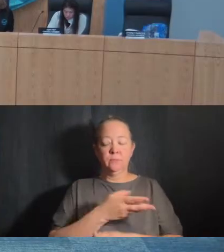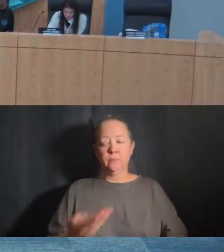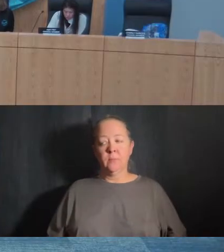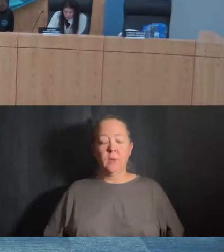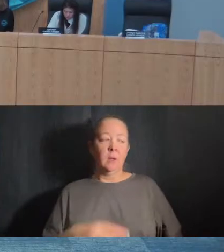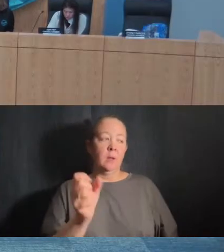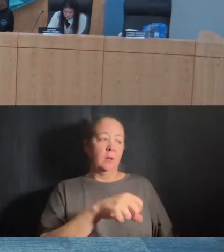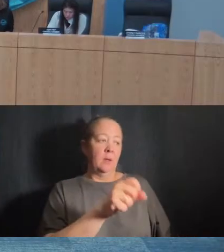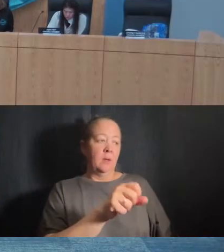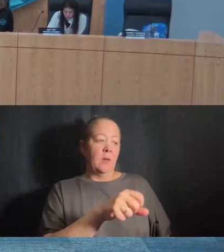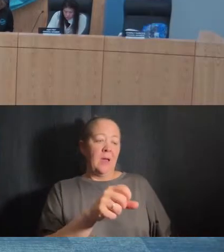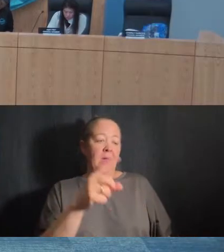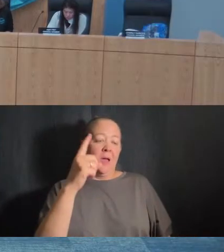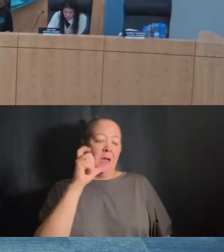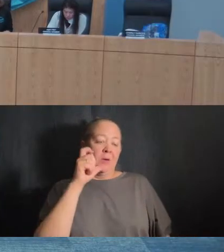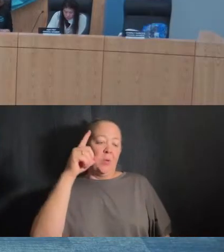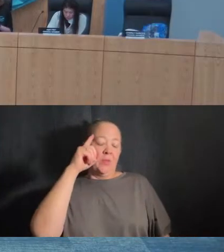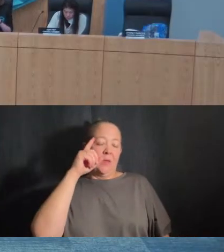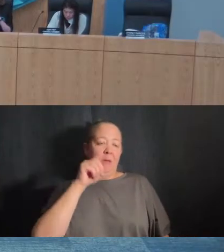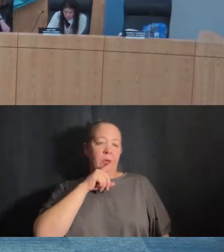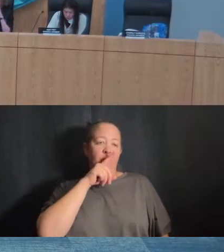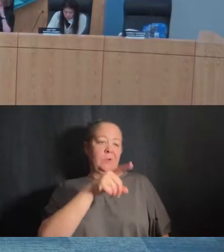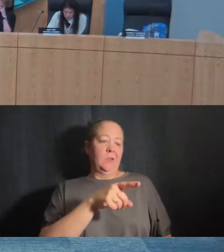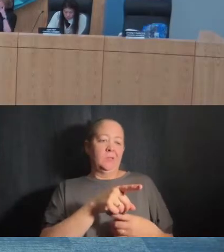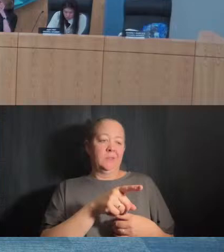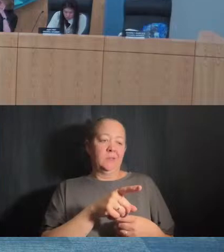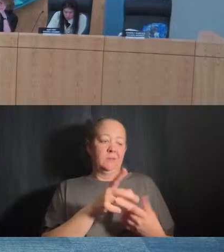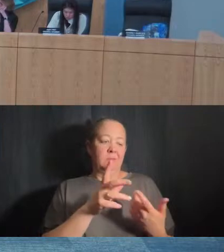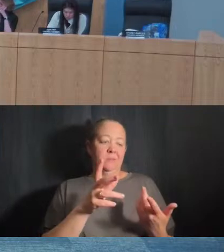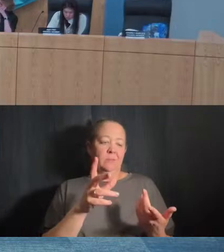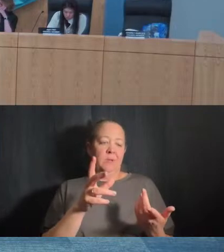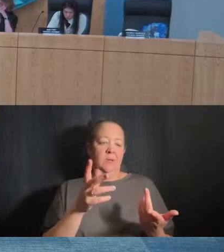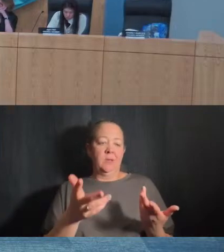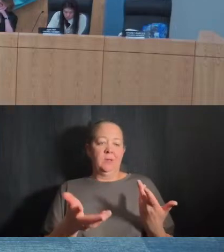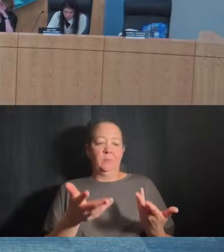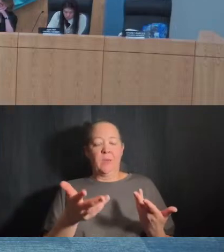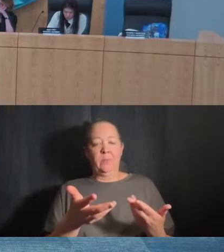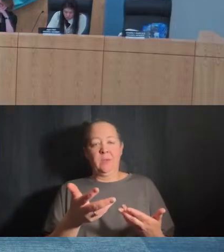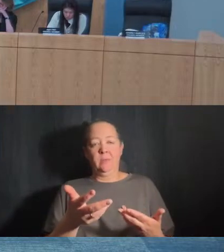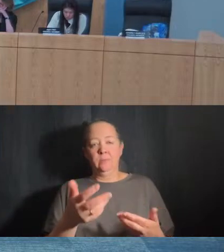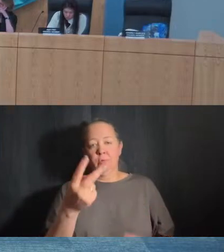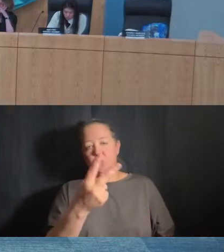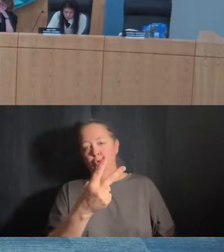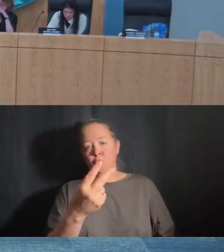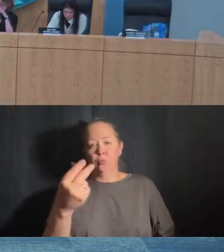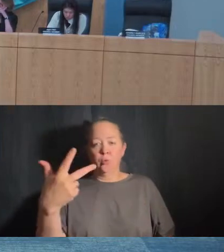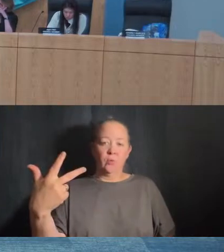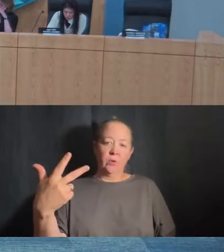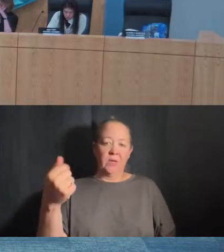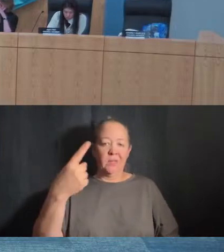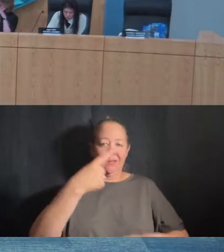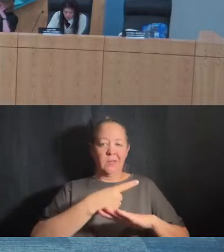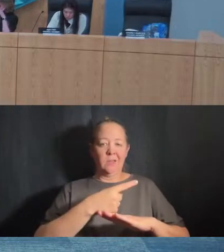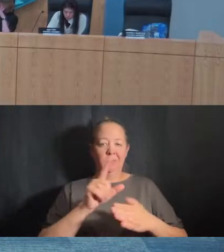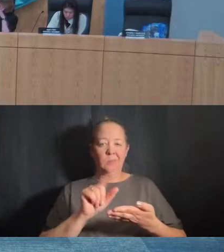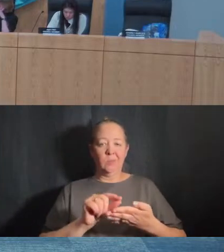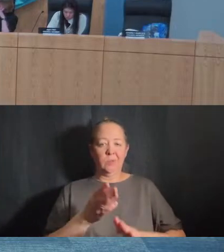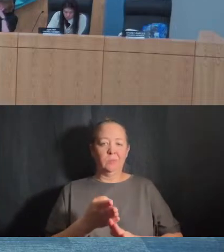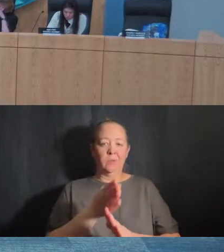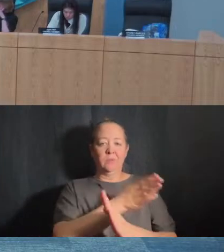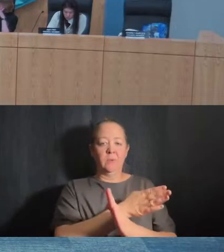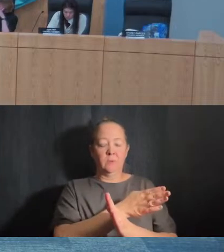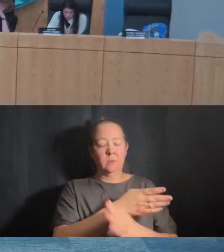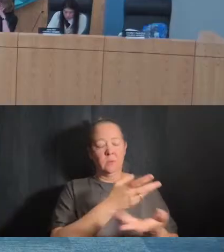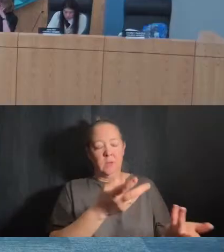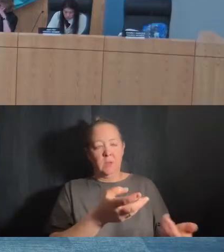it's realistic that it will be published more than 2 days ahead of time, maybe 3. I think 3 is probably the outer limit of the publication. Yes,